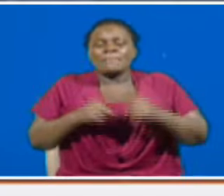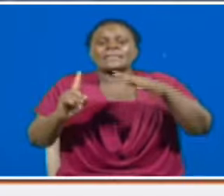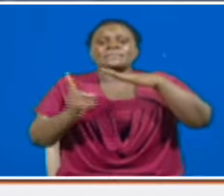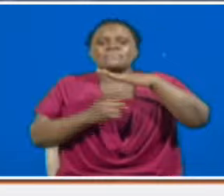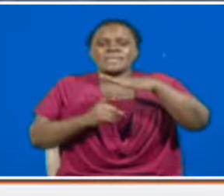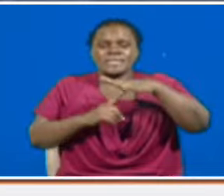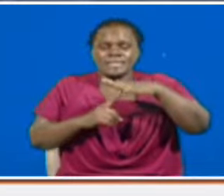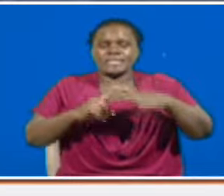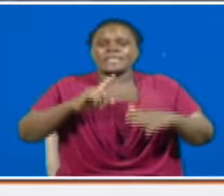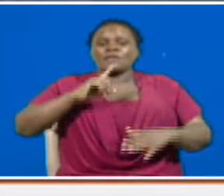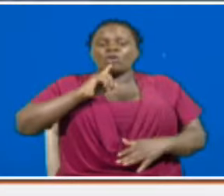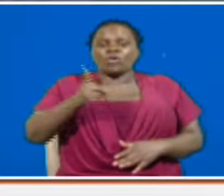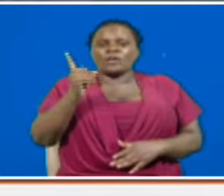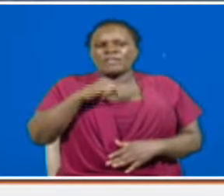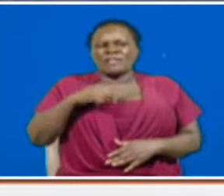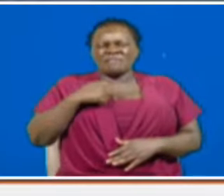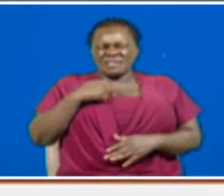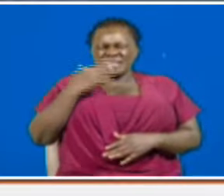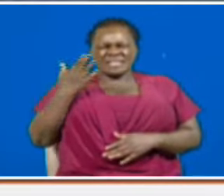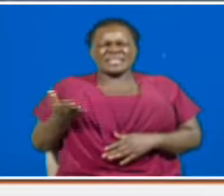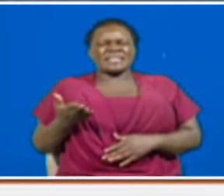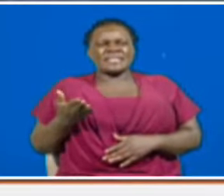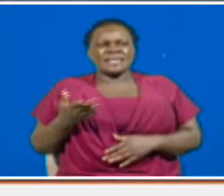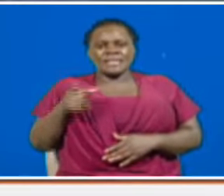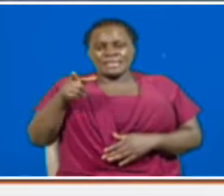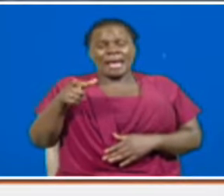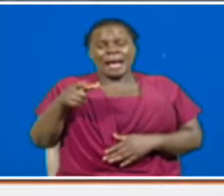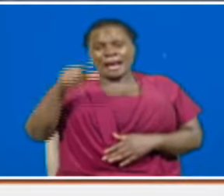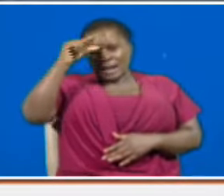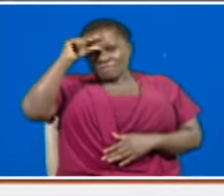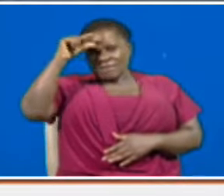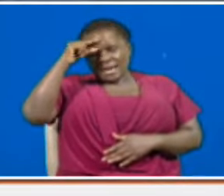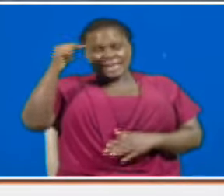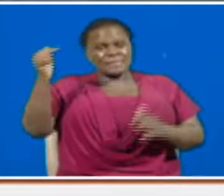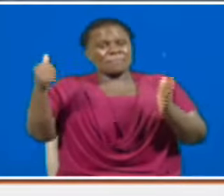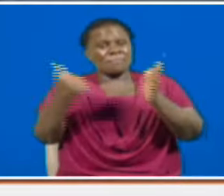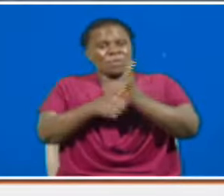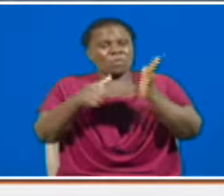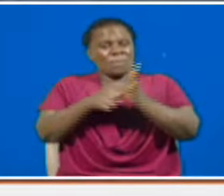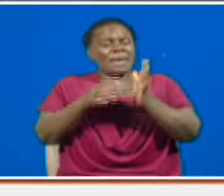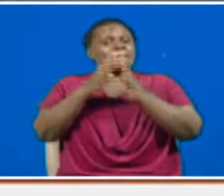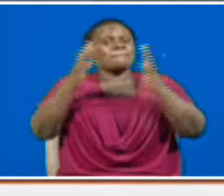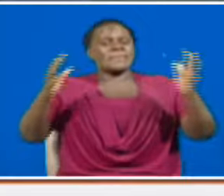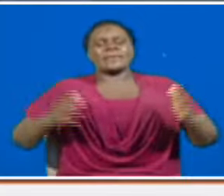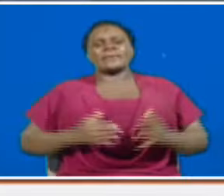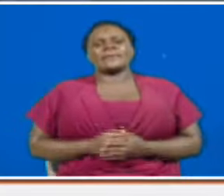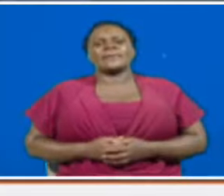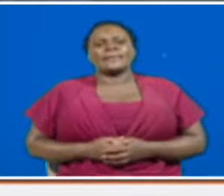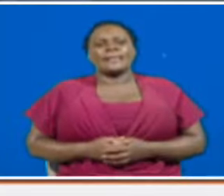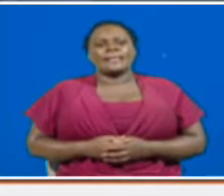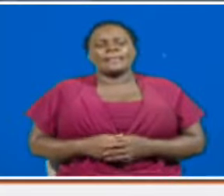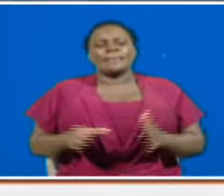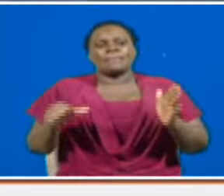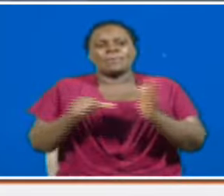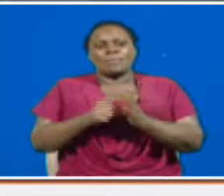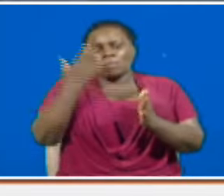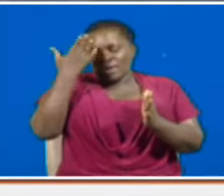been. We feel that they are the biggest letdown, okay, and